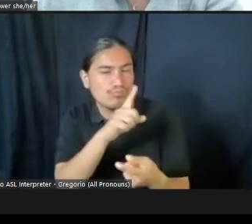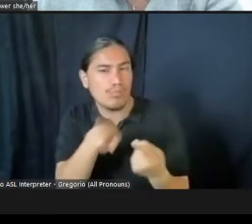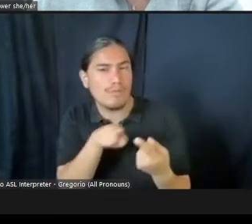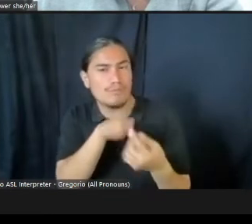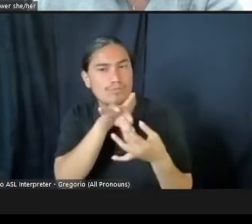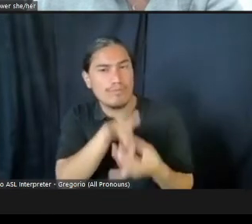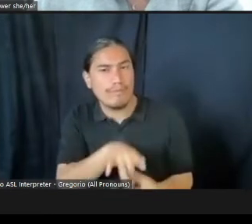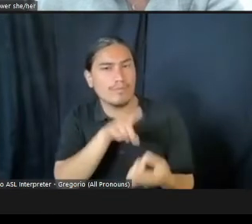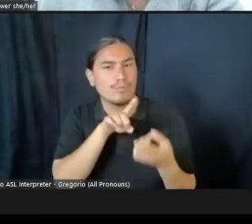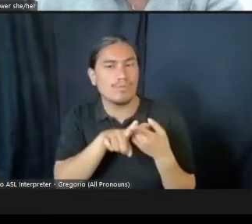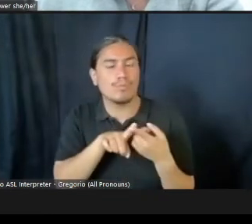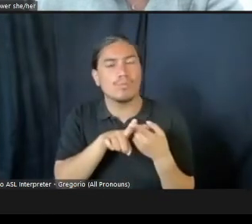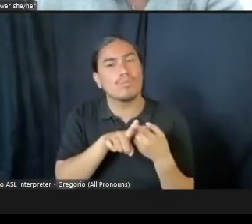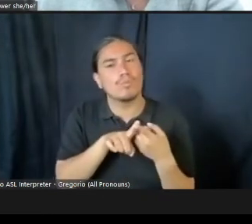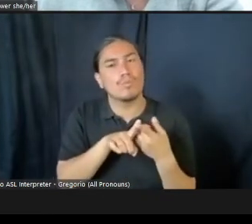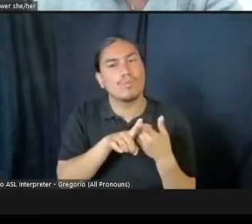of